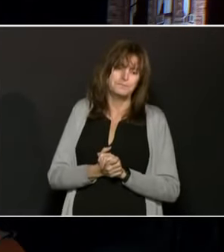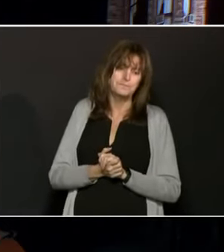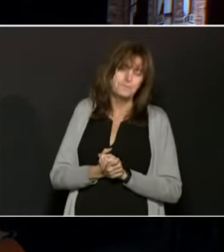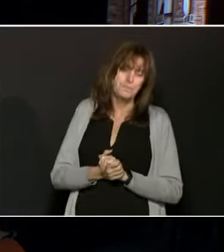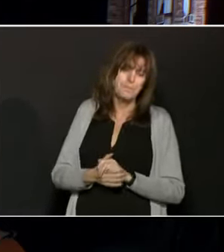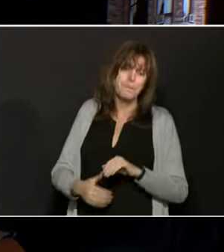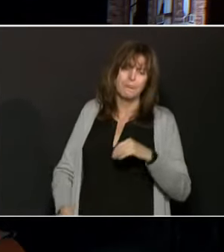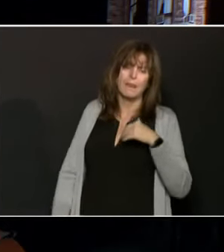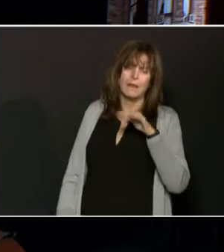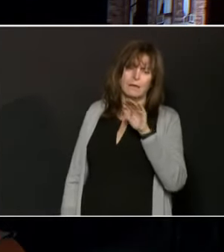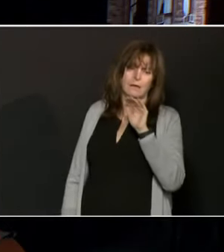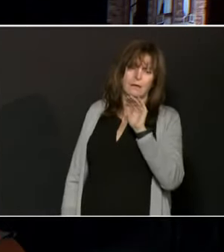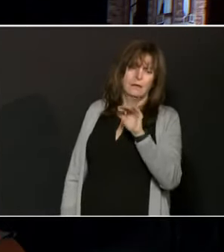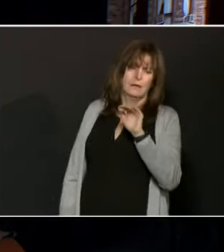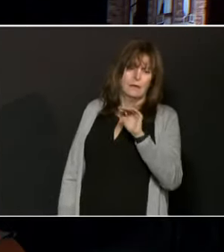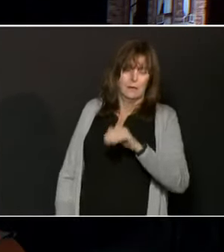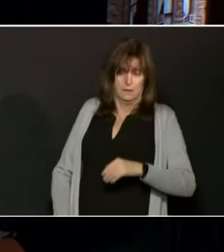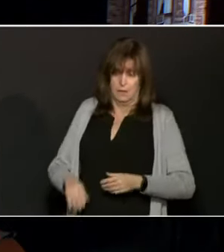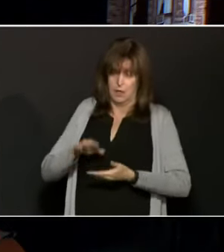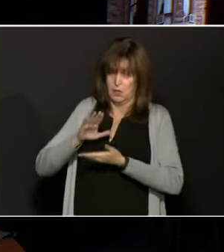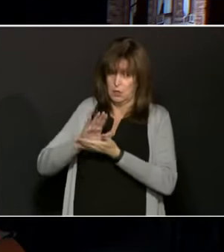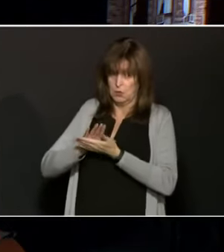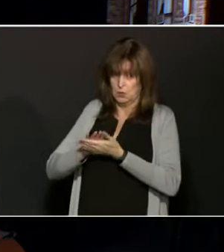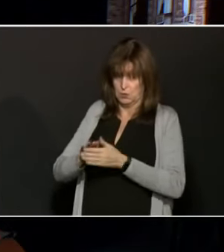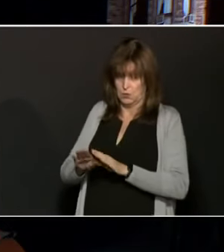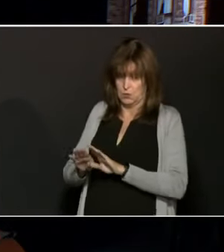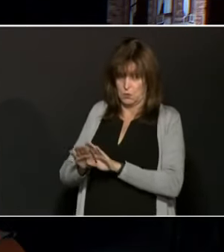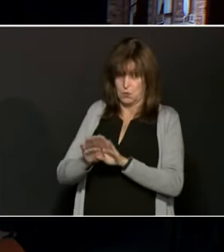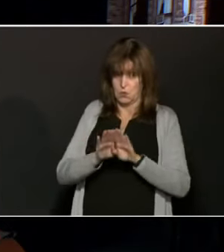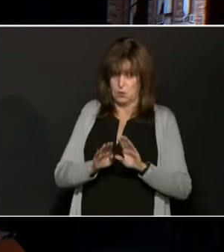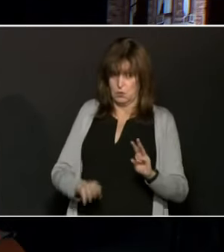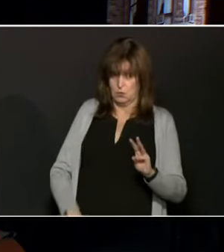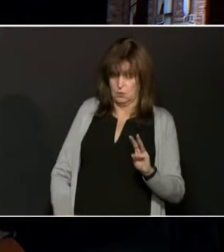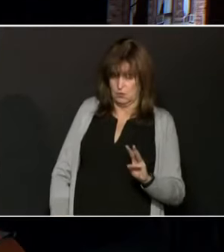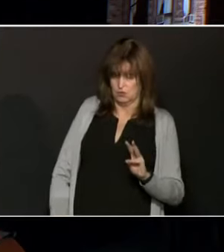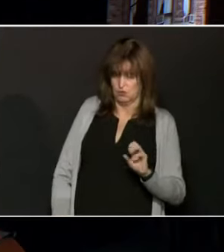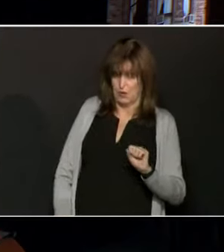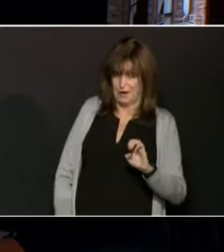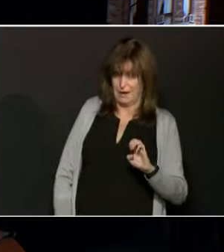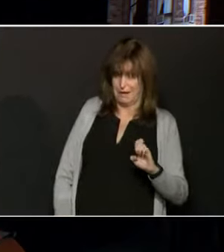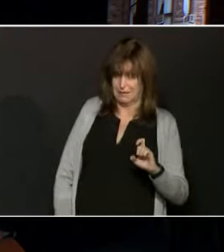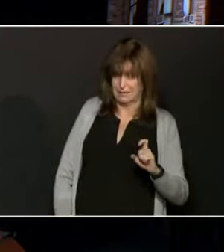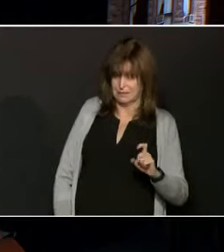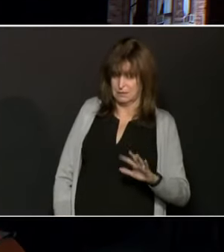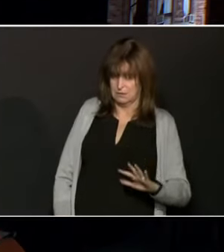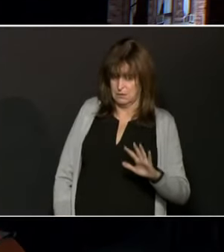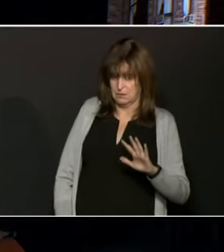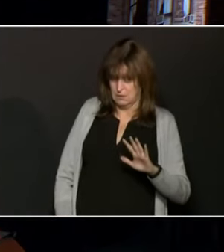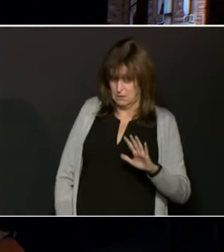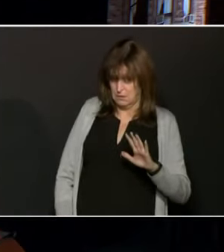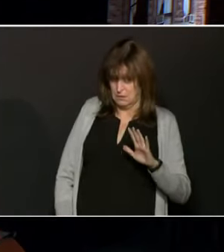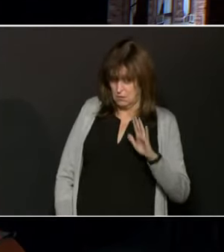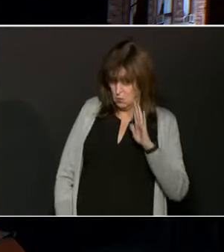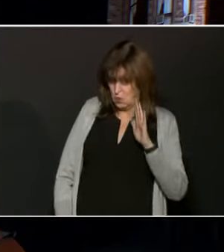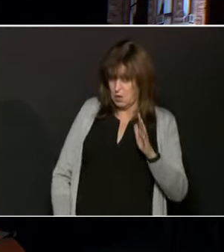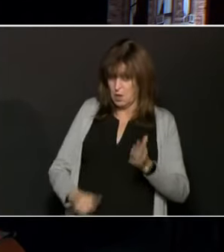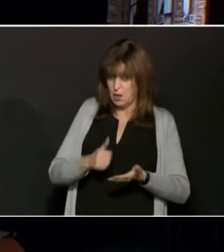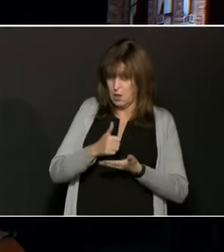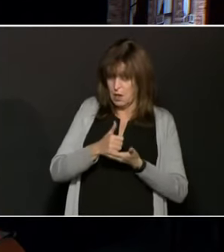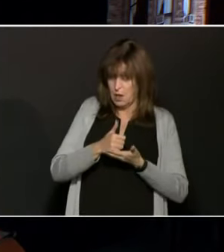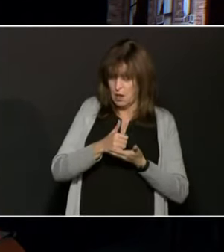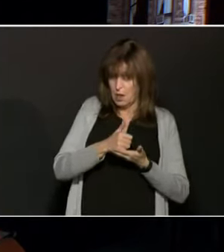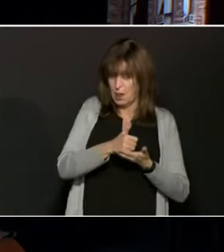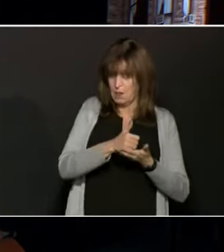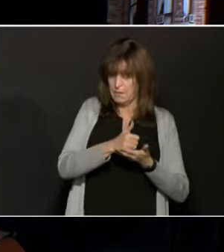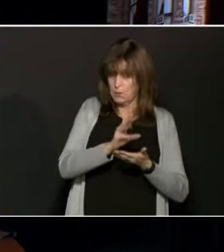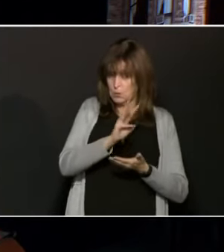the closure of schools in Windsor-Essex. How effective do you think this measure will be when it comes to flattening the curve in our region, given our